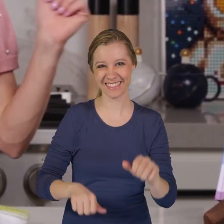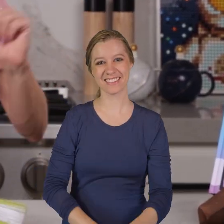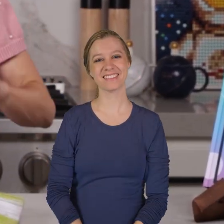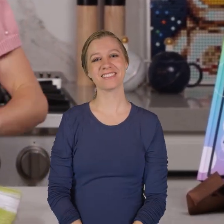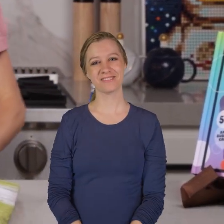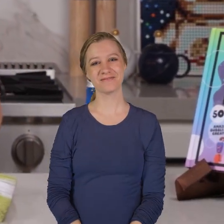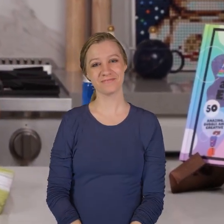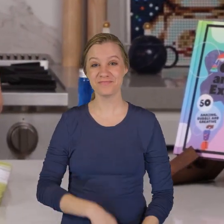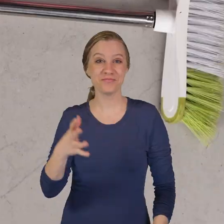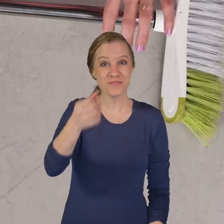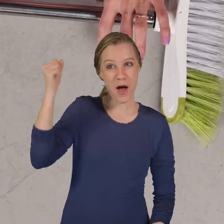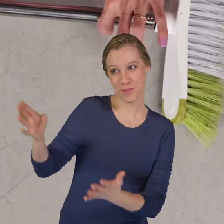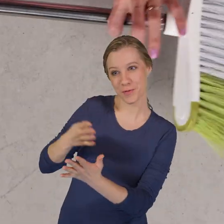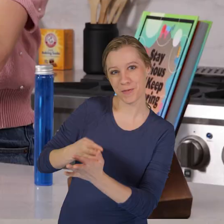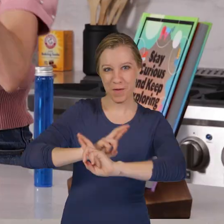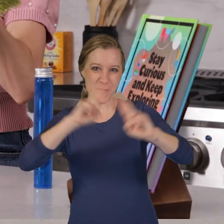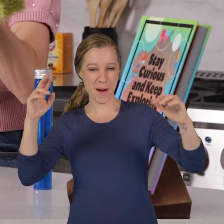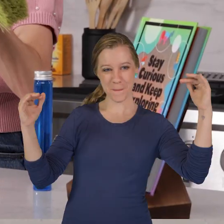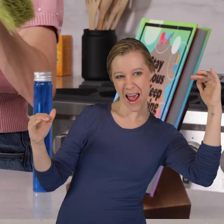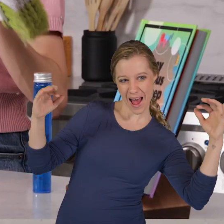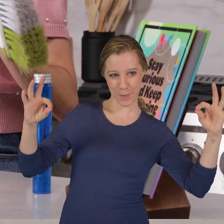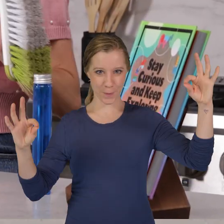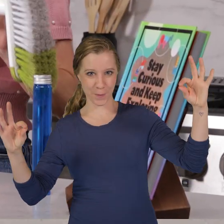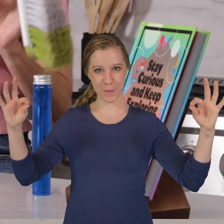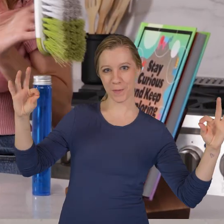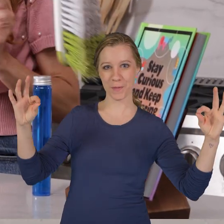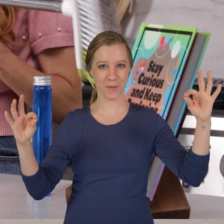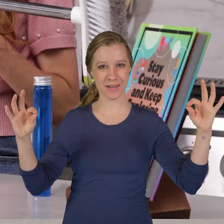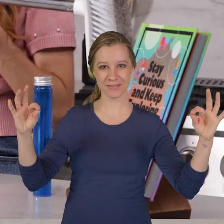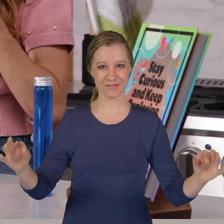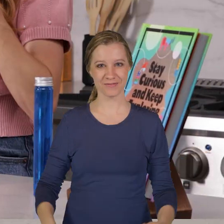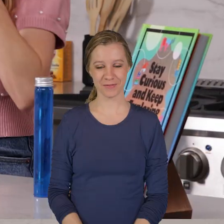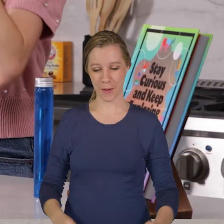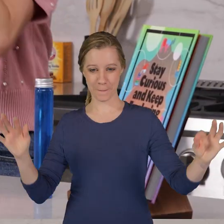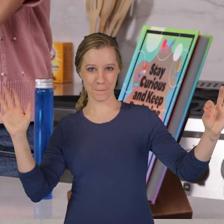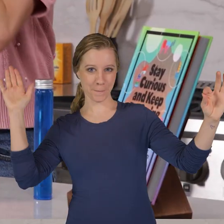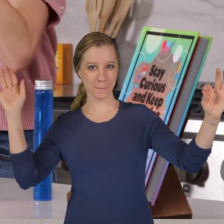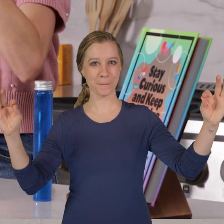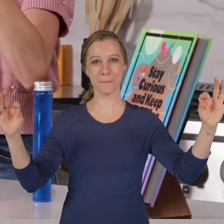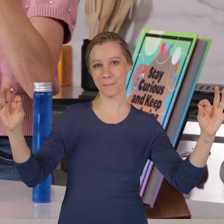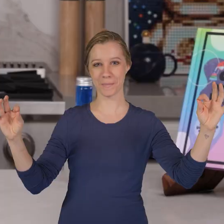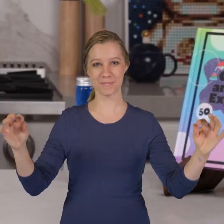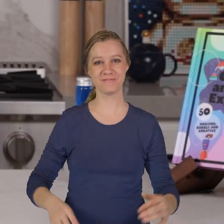things space and science. So grab your broomsticks and get ready to balance.